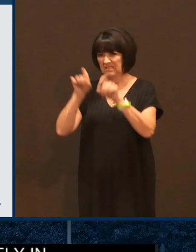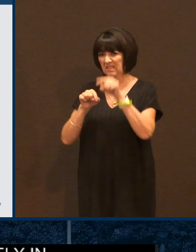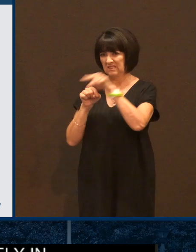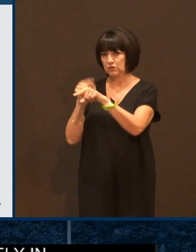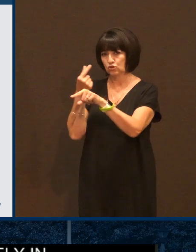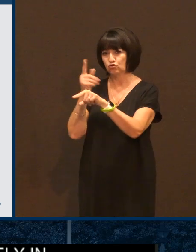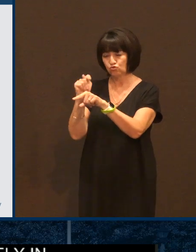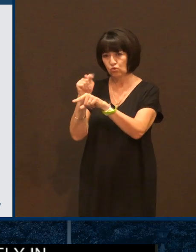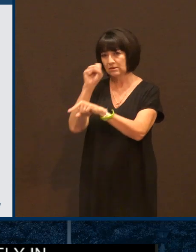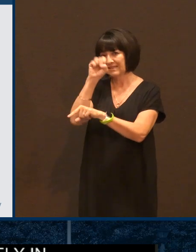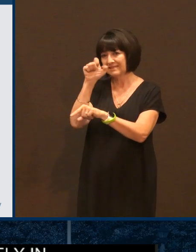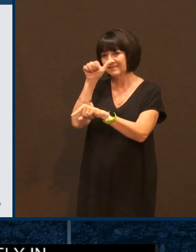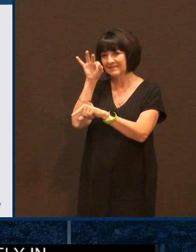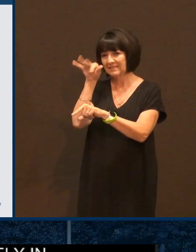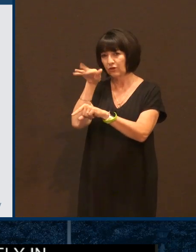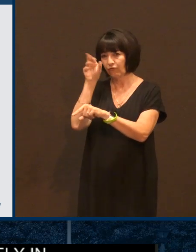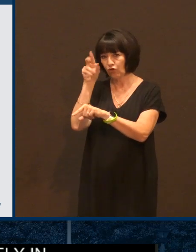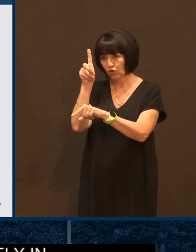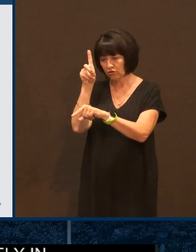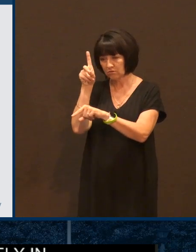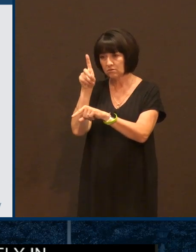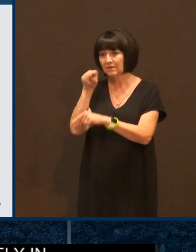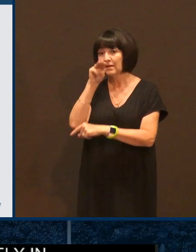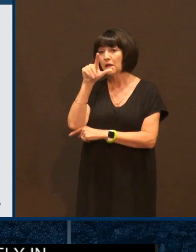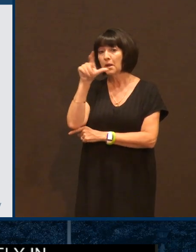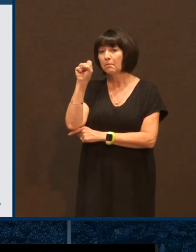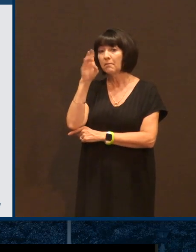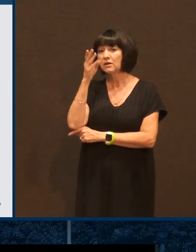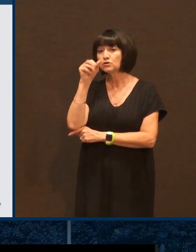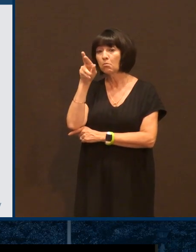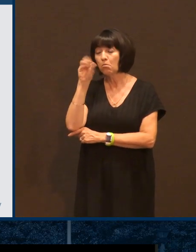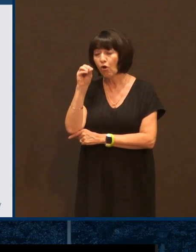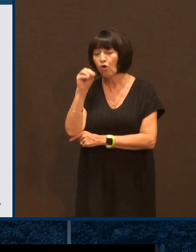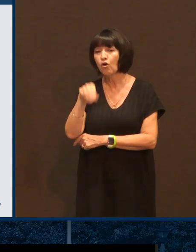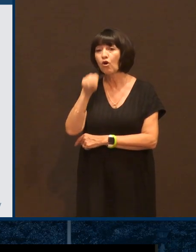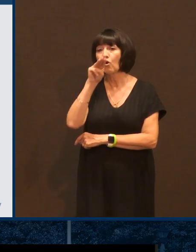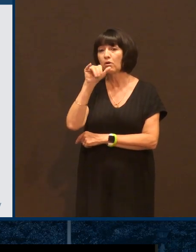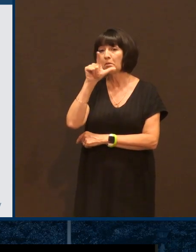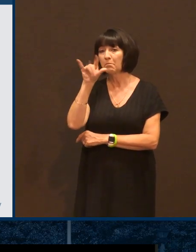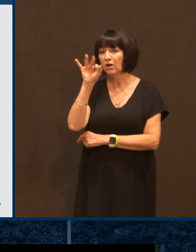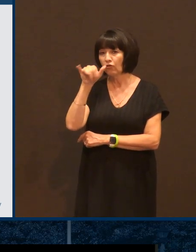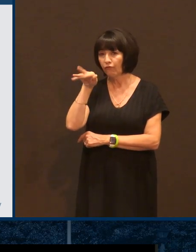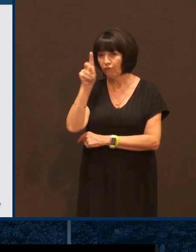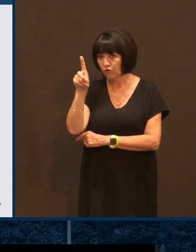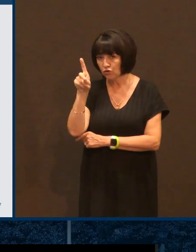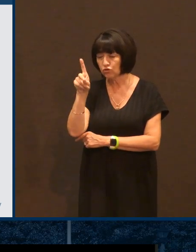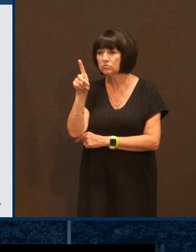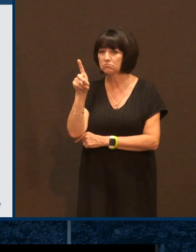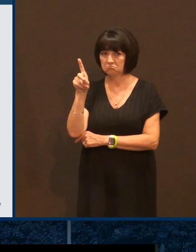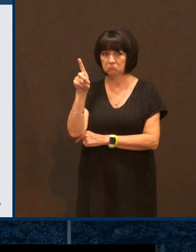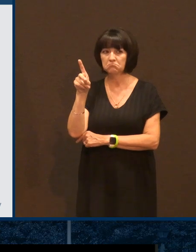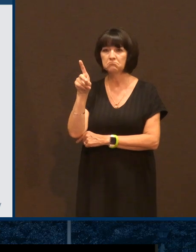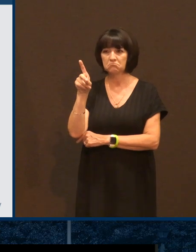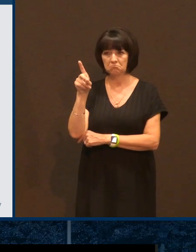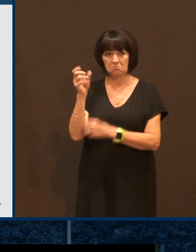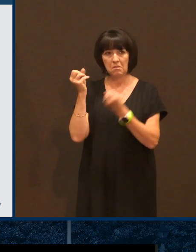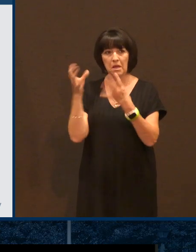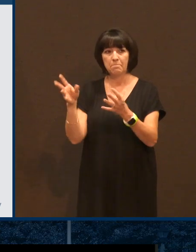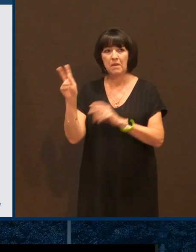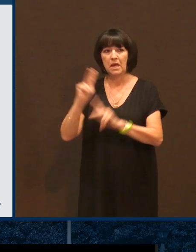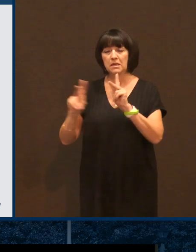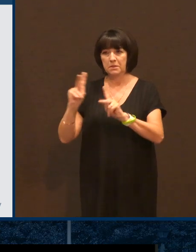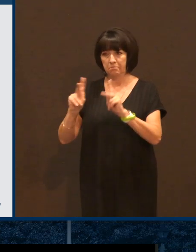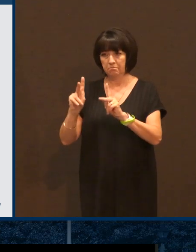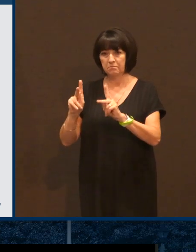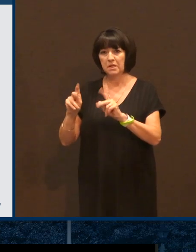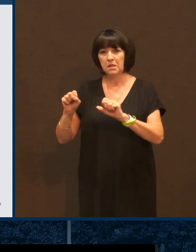in Seaford, in Millsboro, in Milford, as I said, very successfully. And we